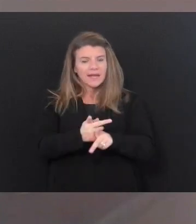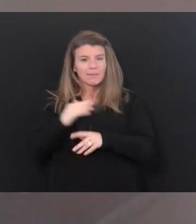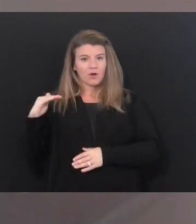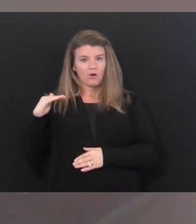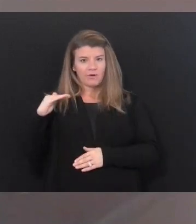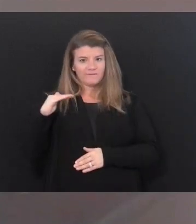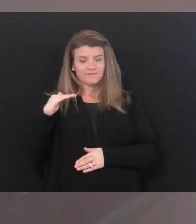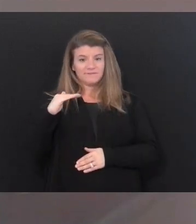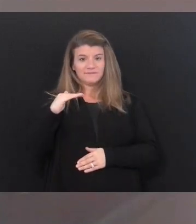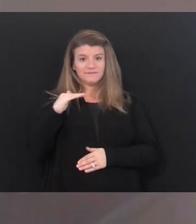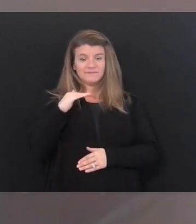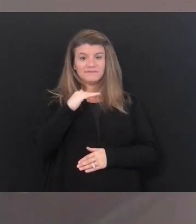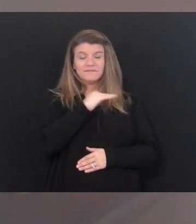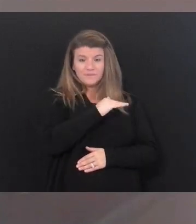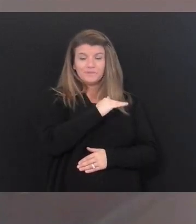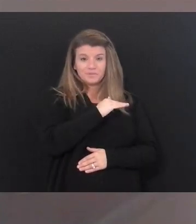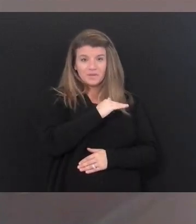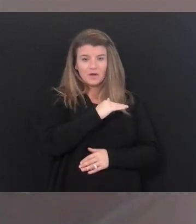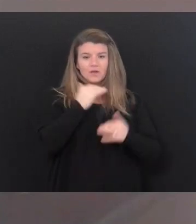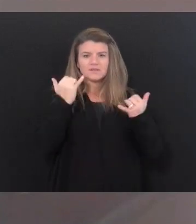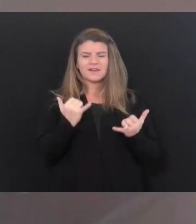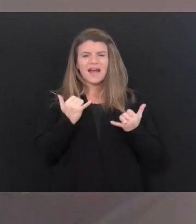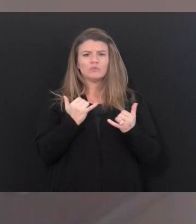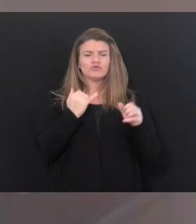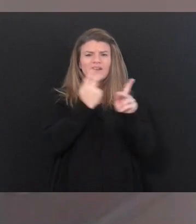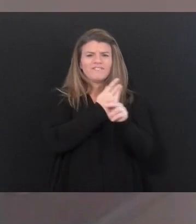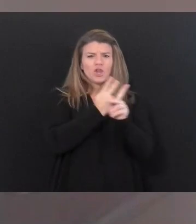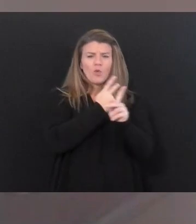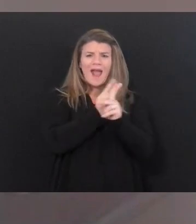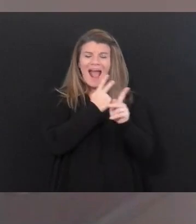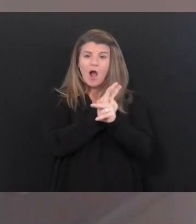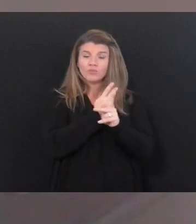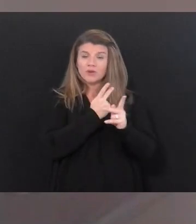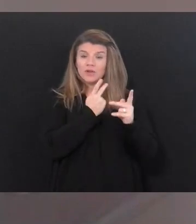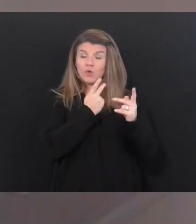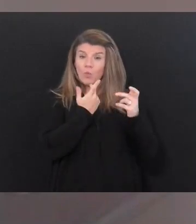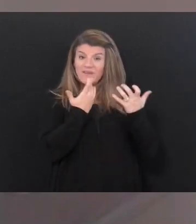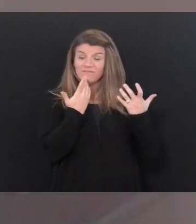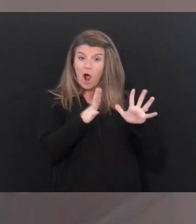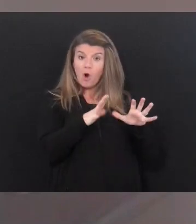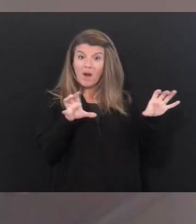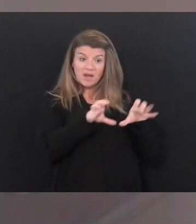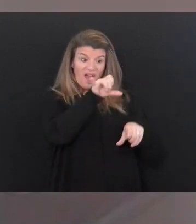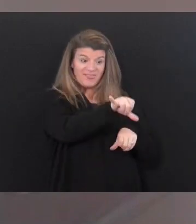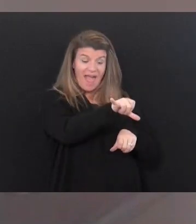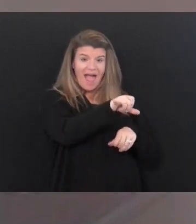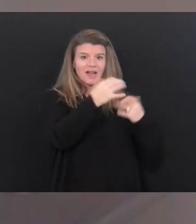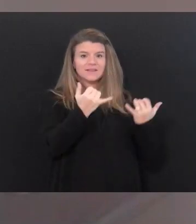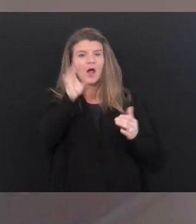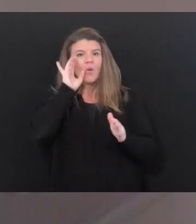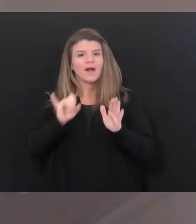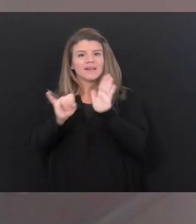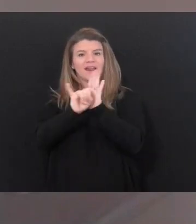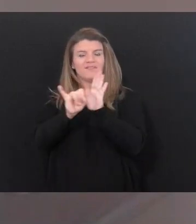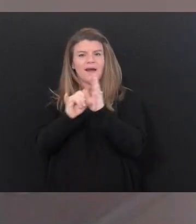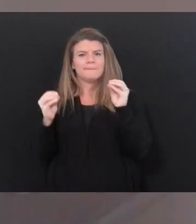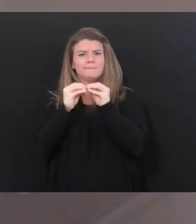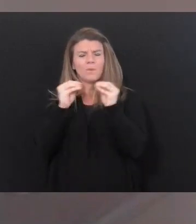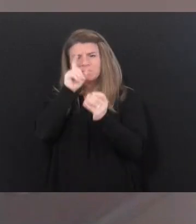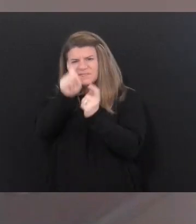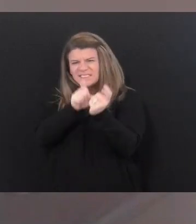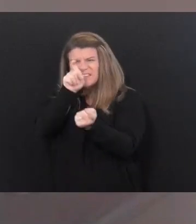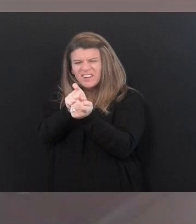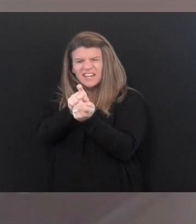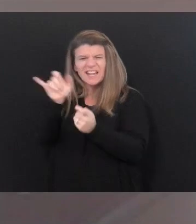we're leaving the hammer phase and getting to the dance phase, where we are trying to identify much more precisely, as the